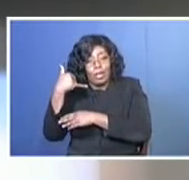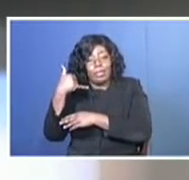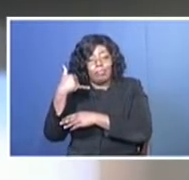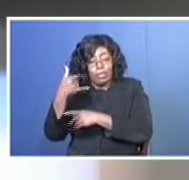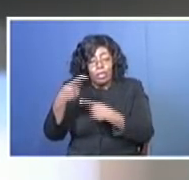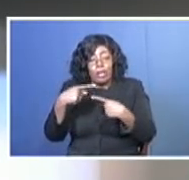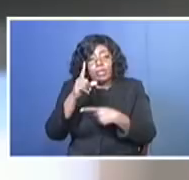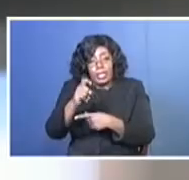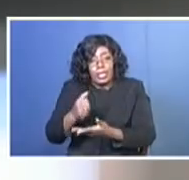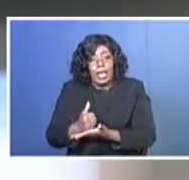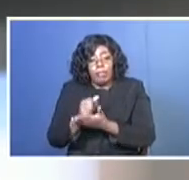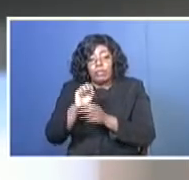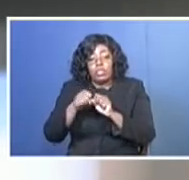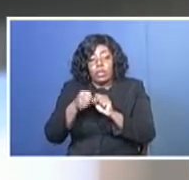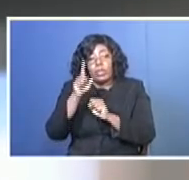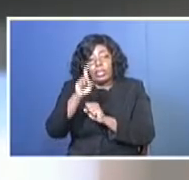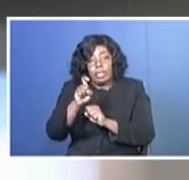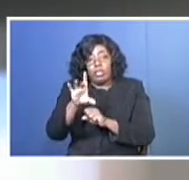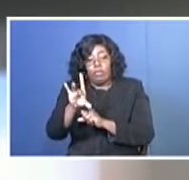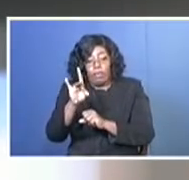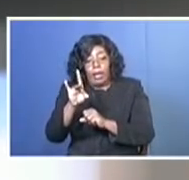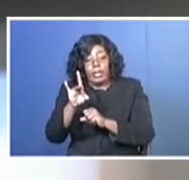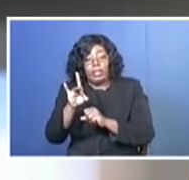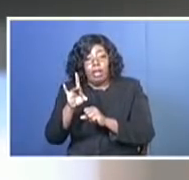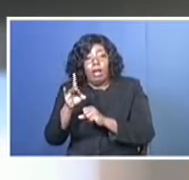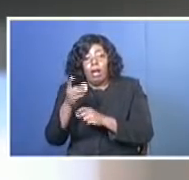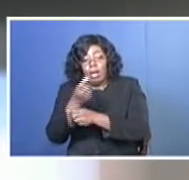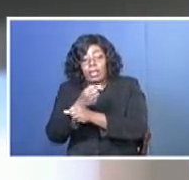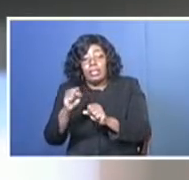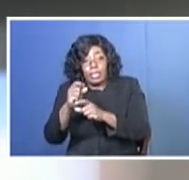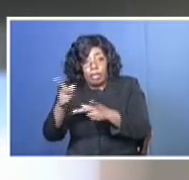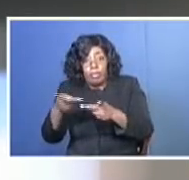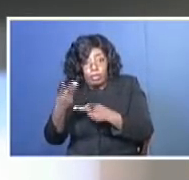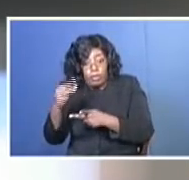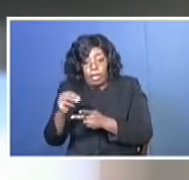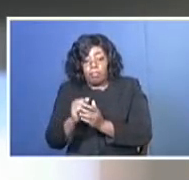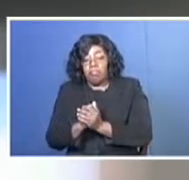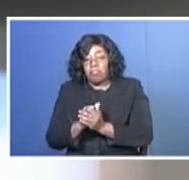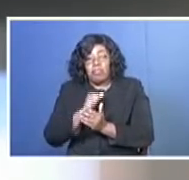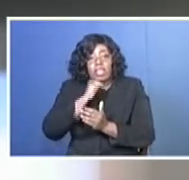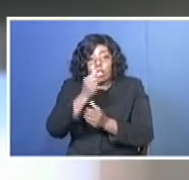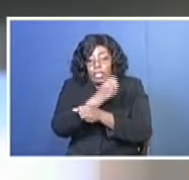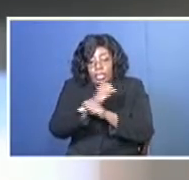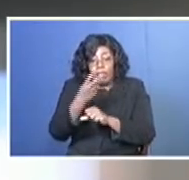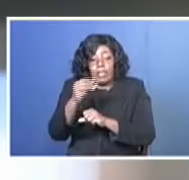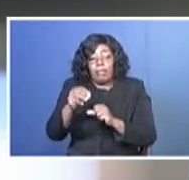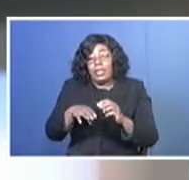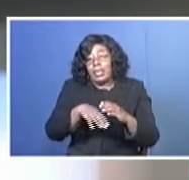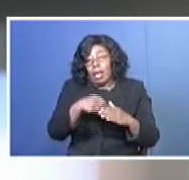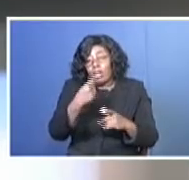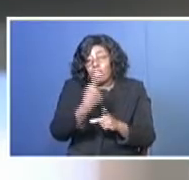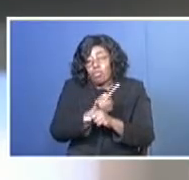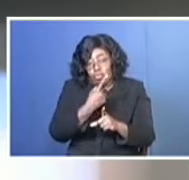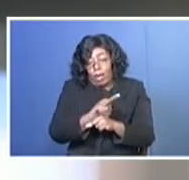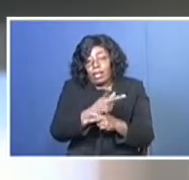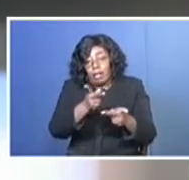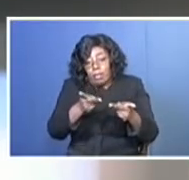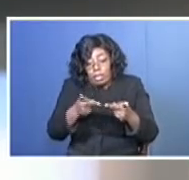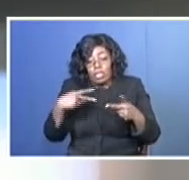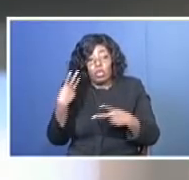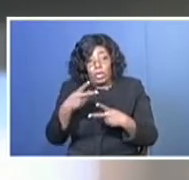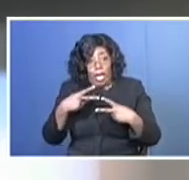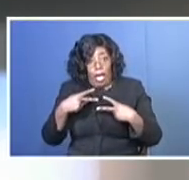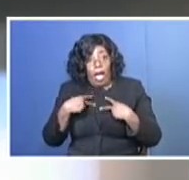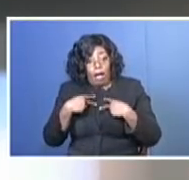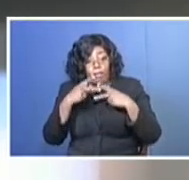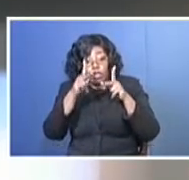and so we have to find places for them to be. It's not safe for them to be in our regular places that we have